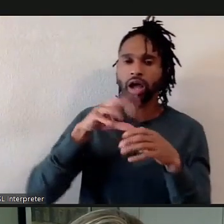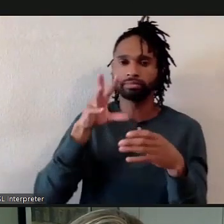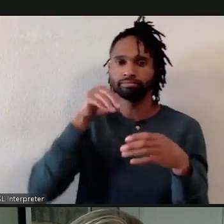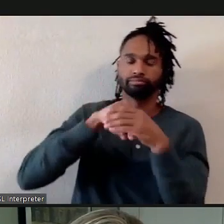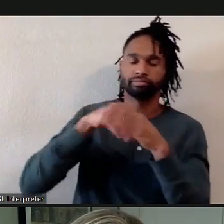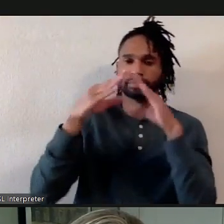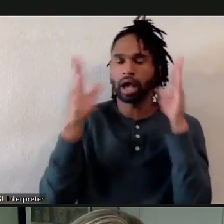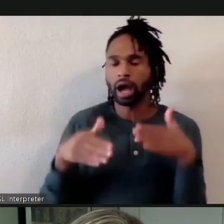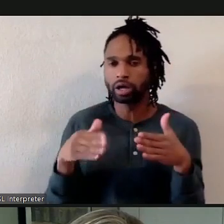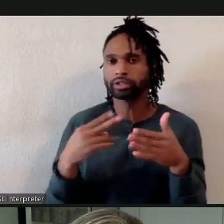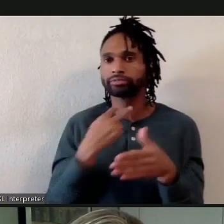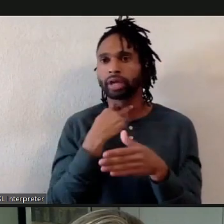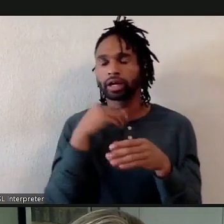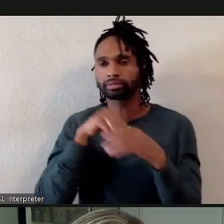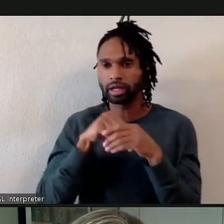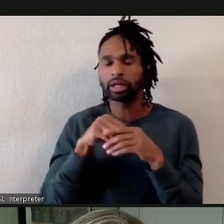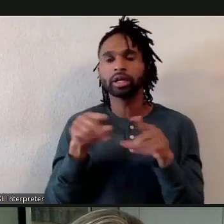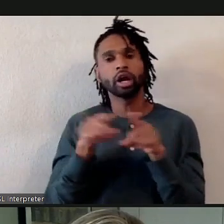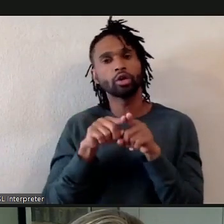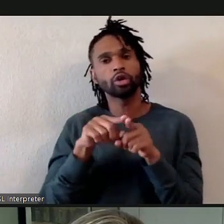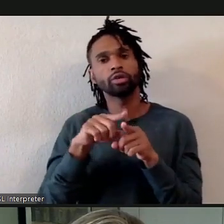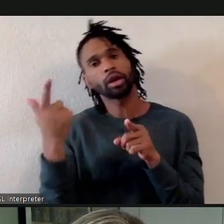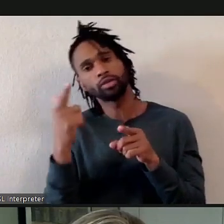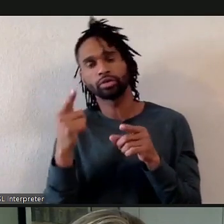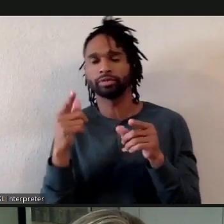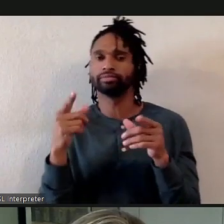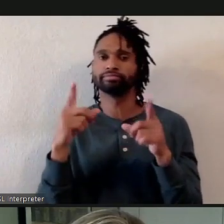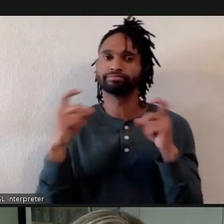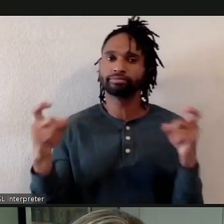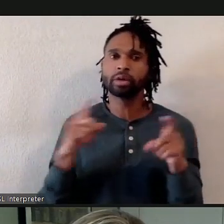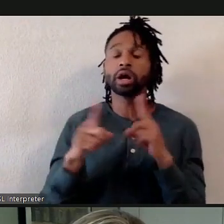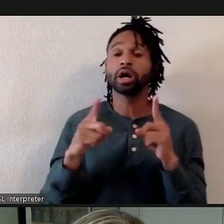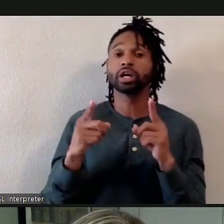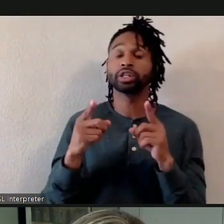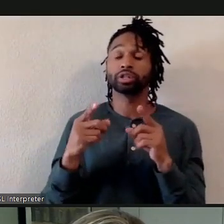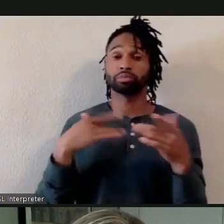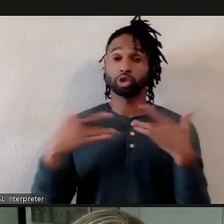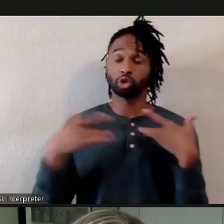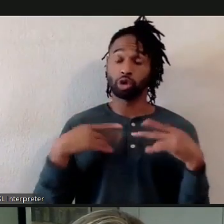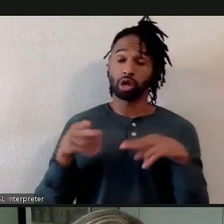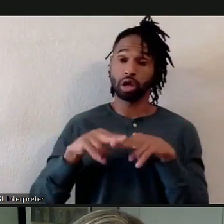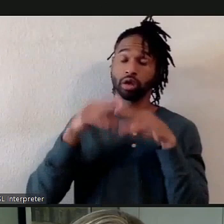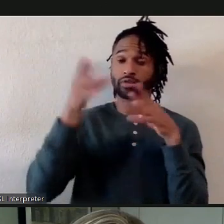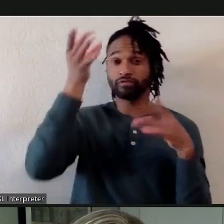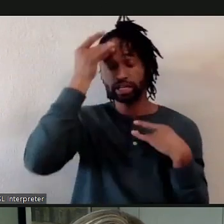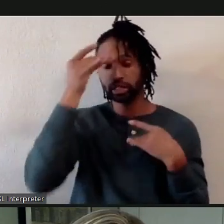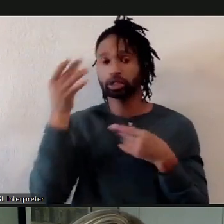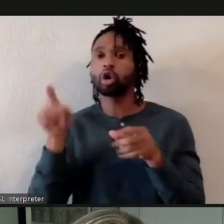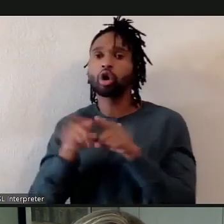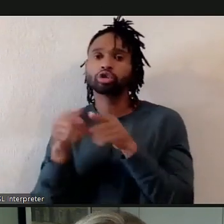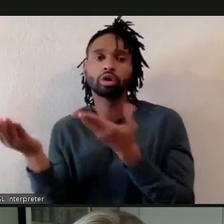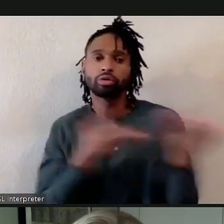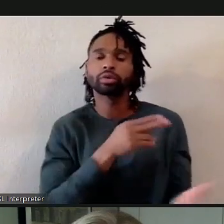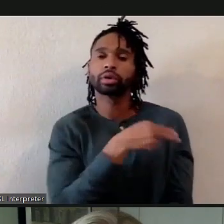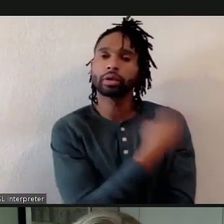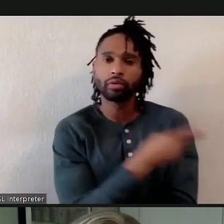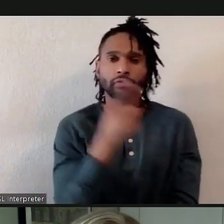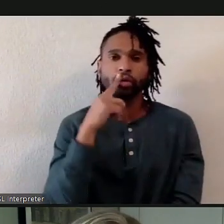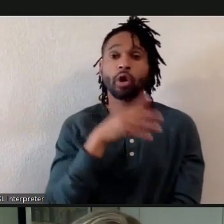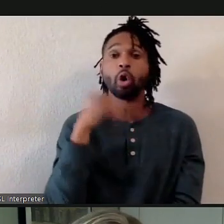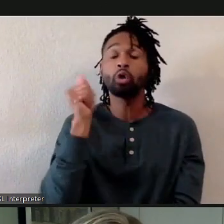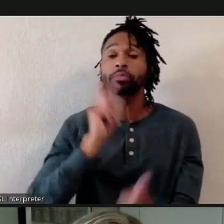and other potential explanations. The concerning rise of infections and hospitalizations among older people. And